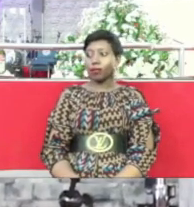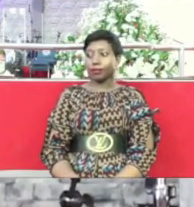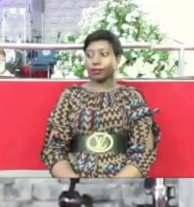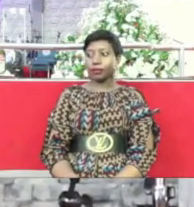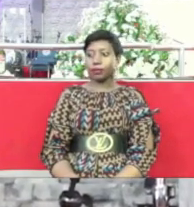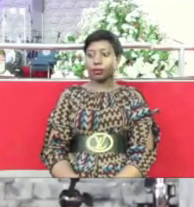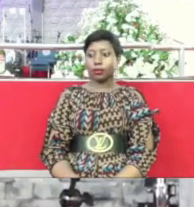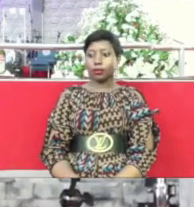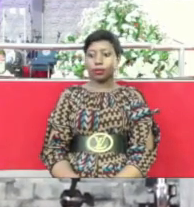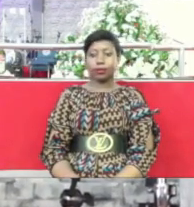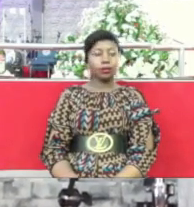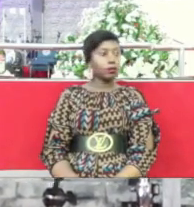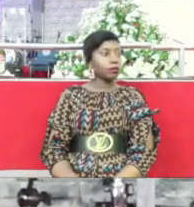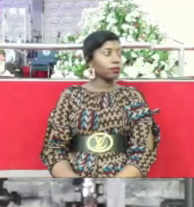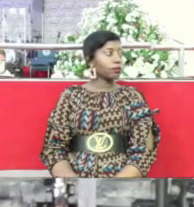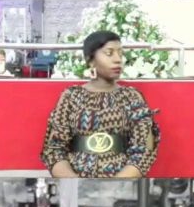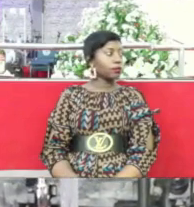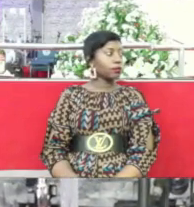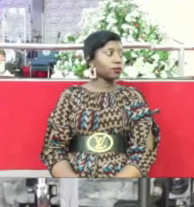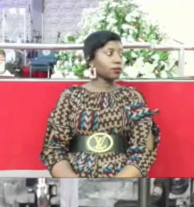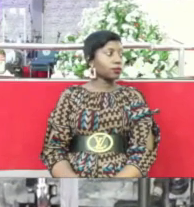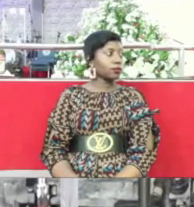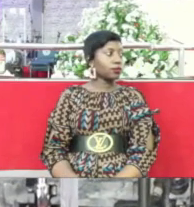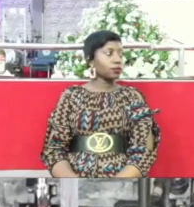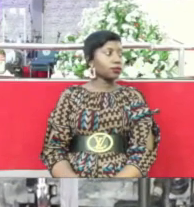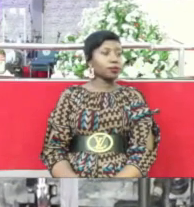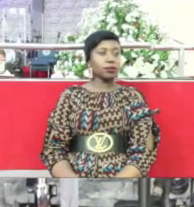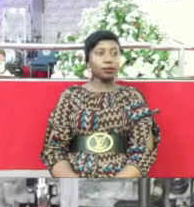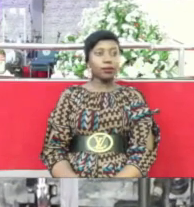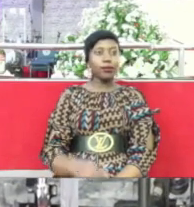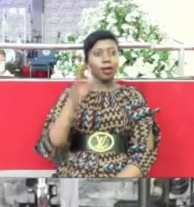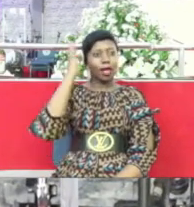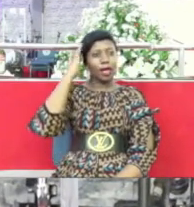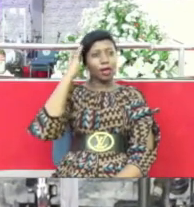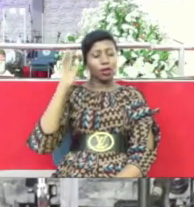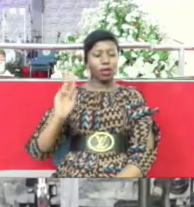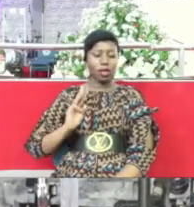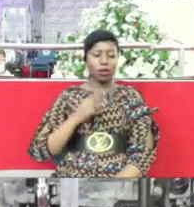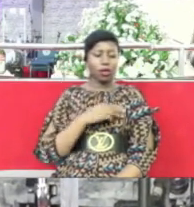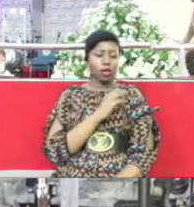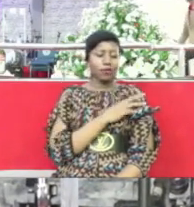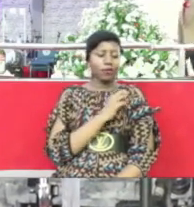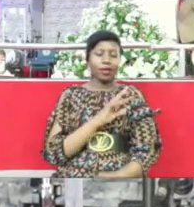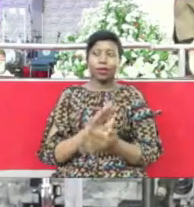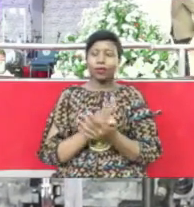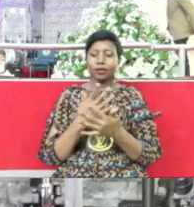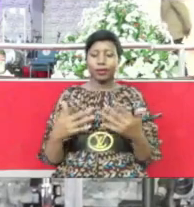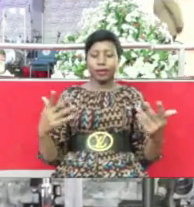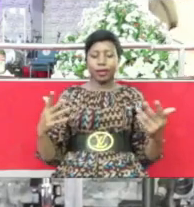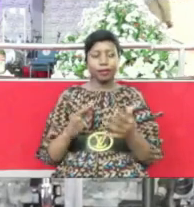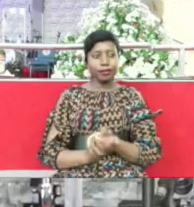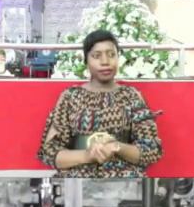tu. Just come over. I know we are afraid of something. Najua tumeogopa kitu.